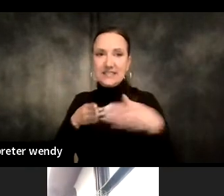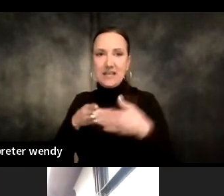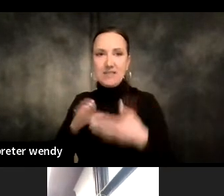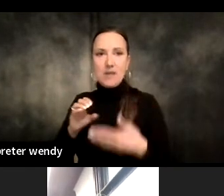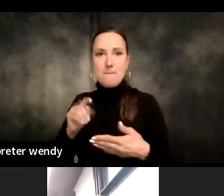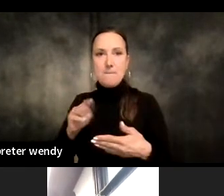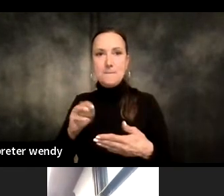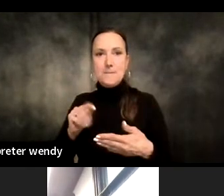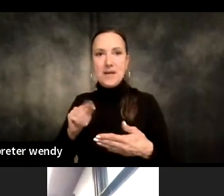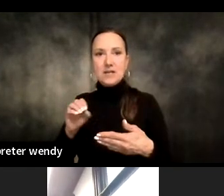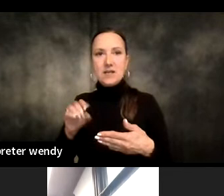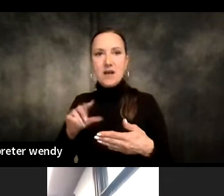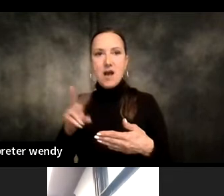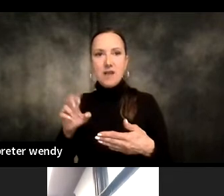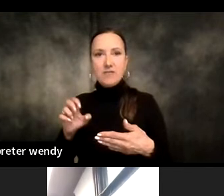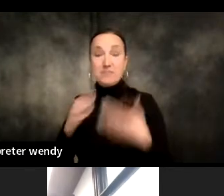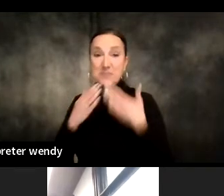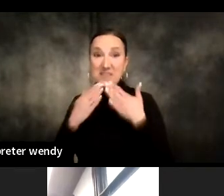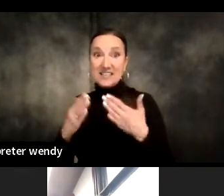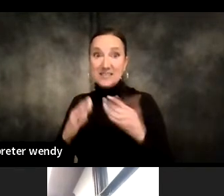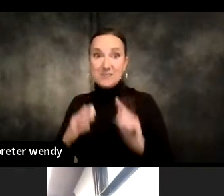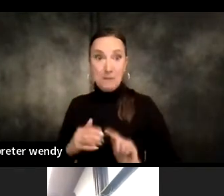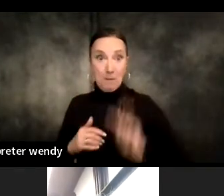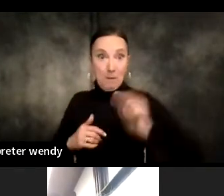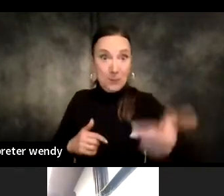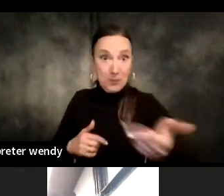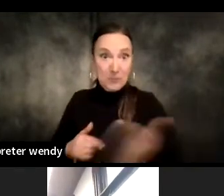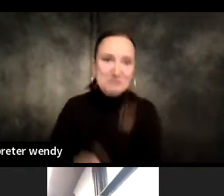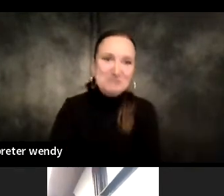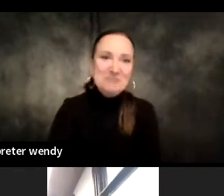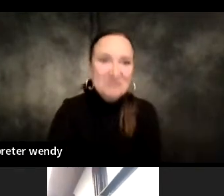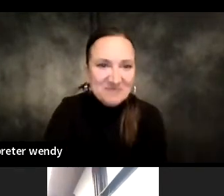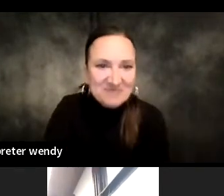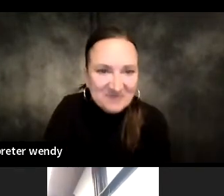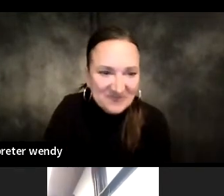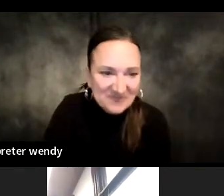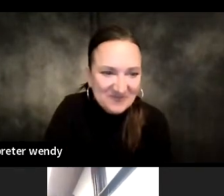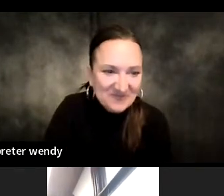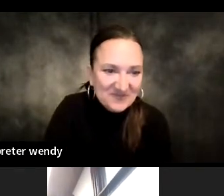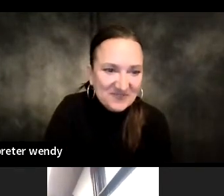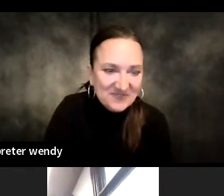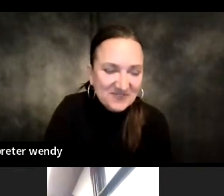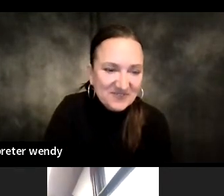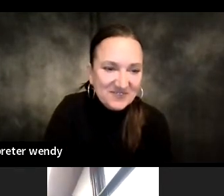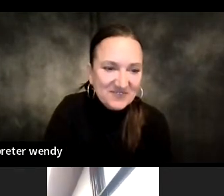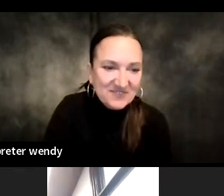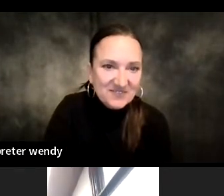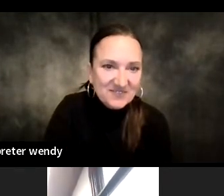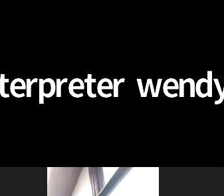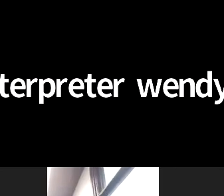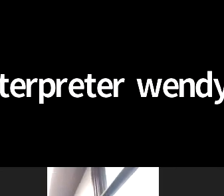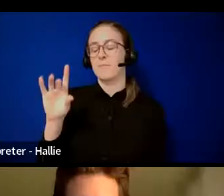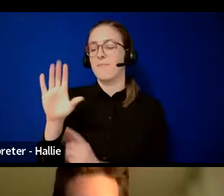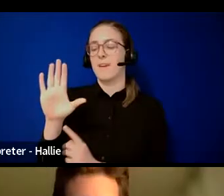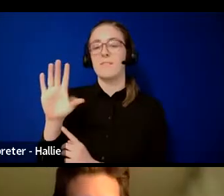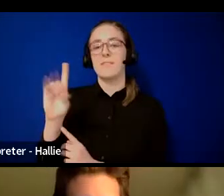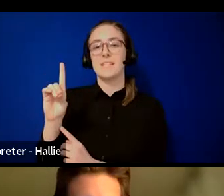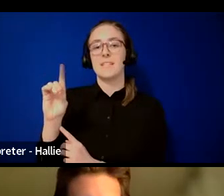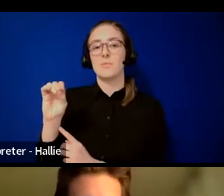around 5D08. Thanks, everybody. Thank you, Commissioner. 5D09, Commissioner Blacknell.